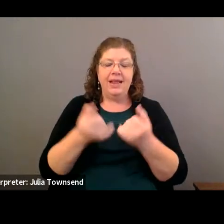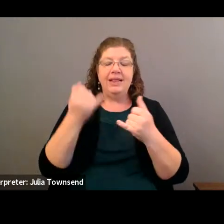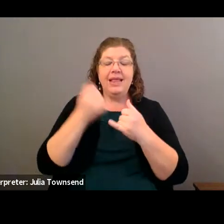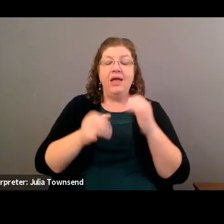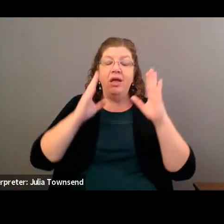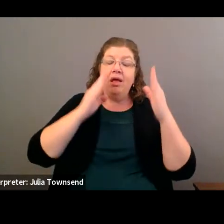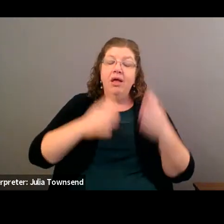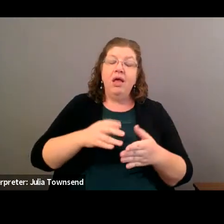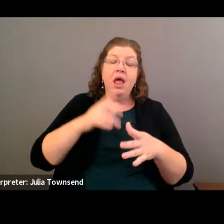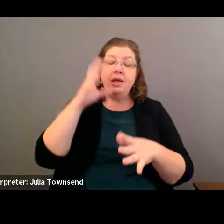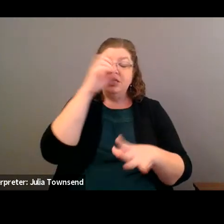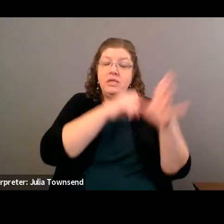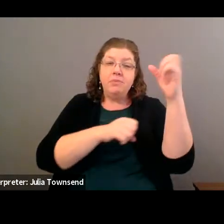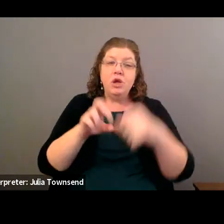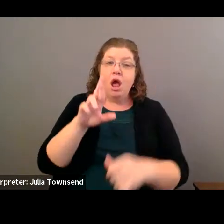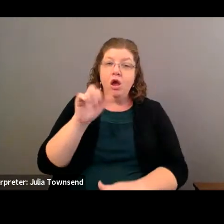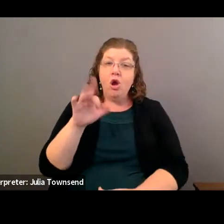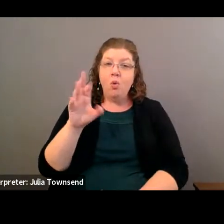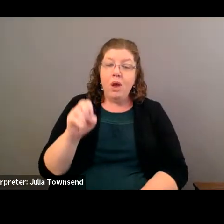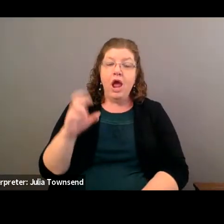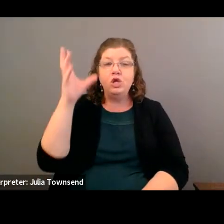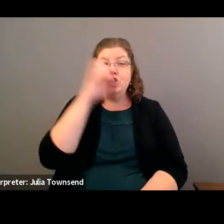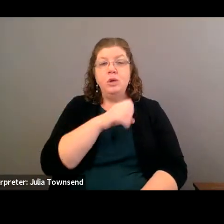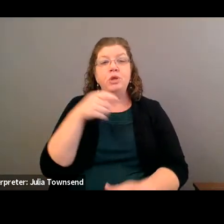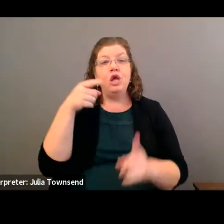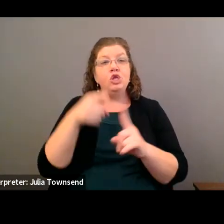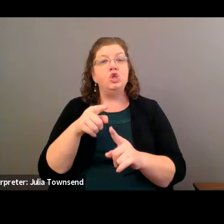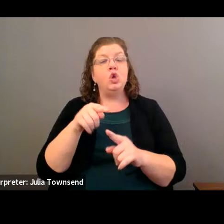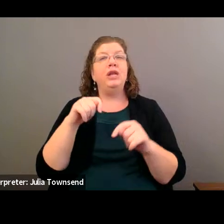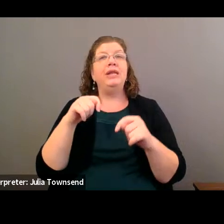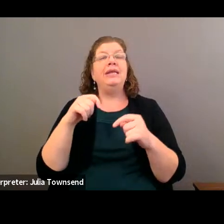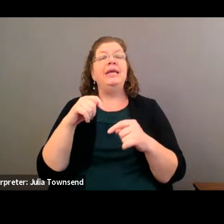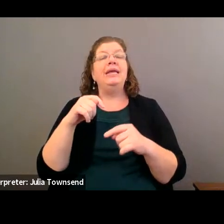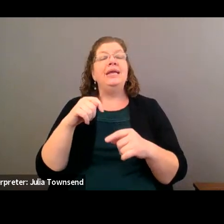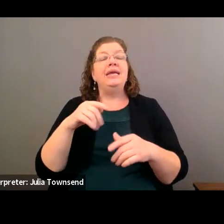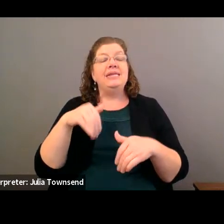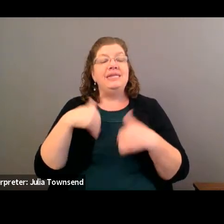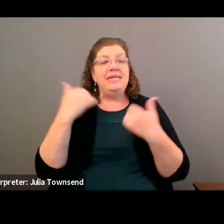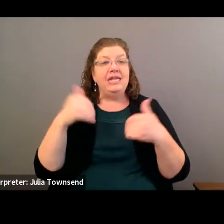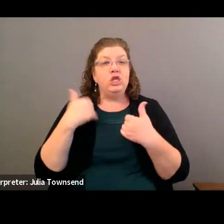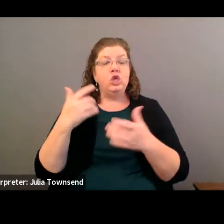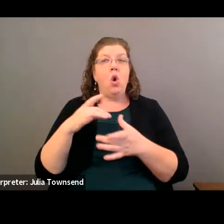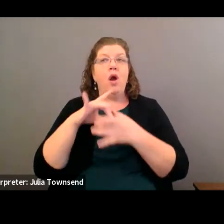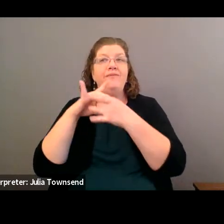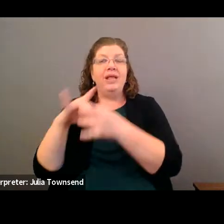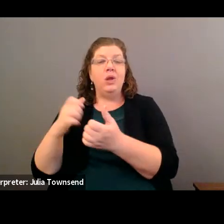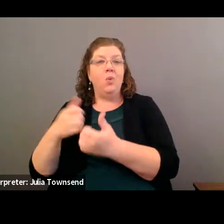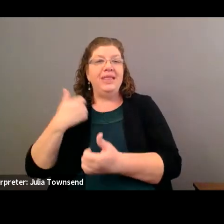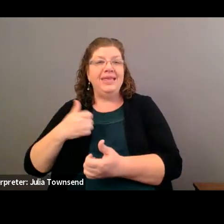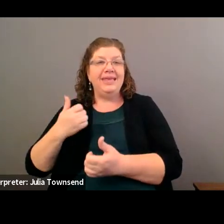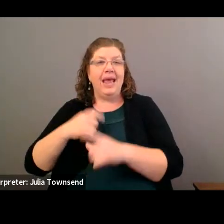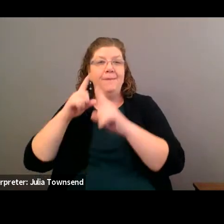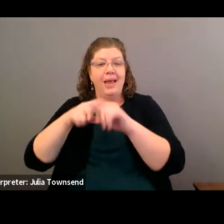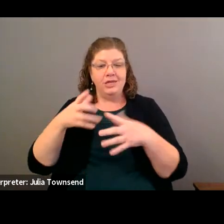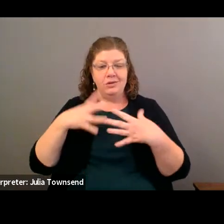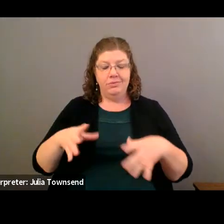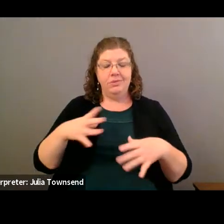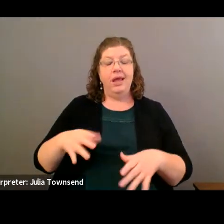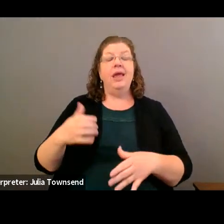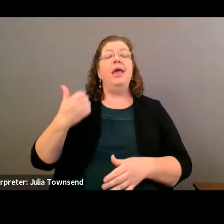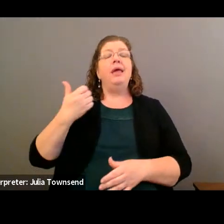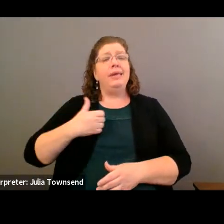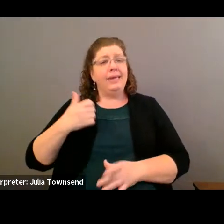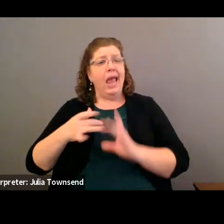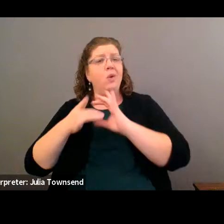race. For example, assuming that certain teens are affiliated with gangs based on their race. I understand that gang-related clothing should not be allowed